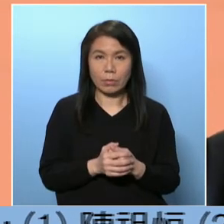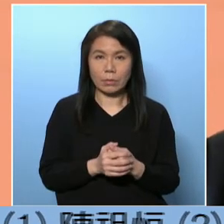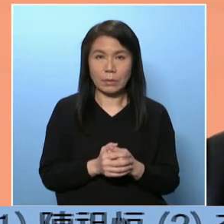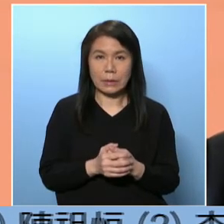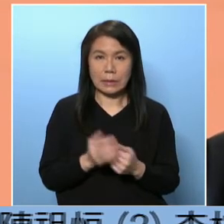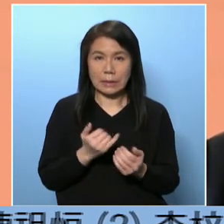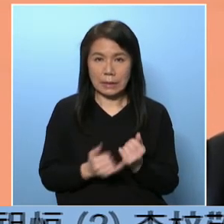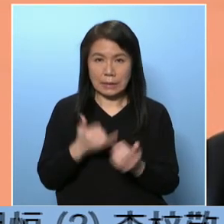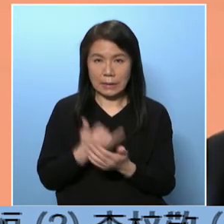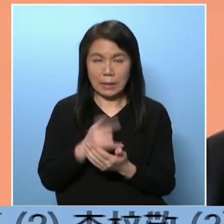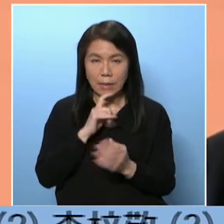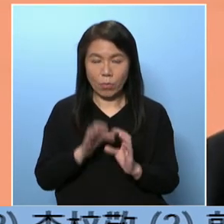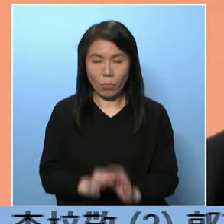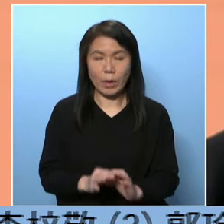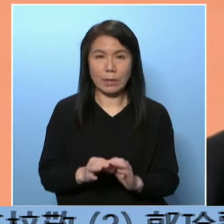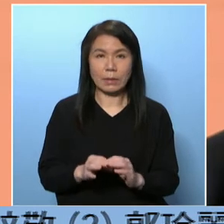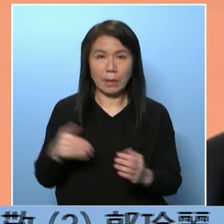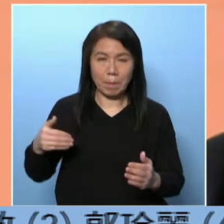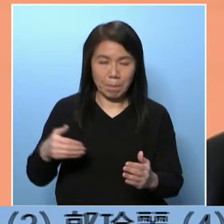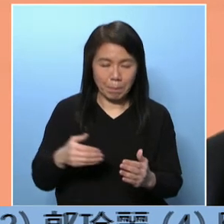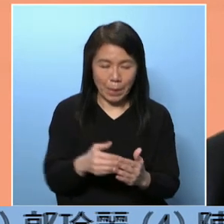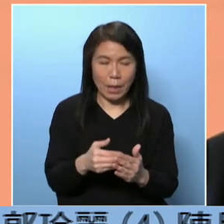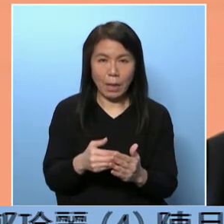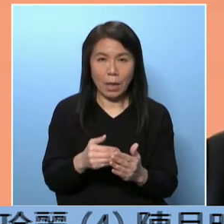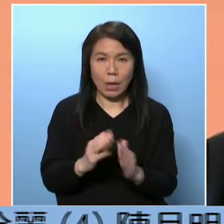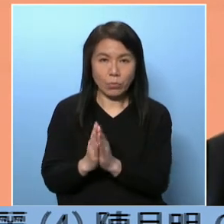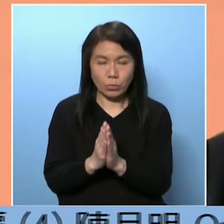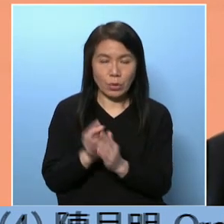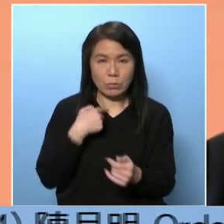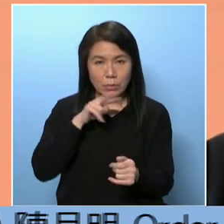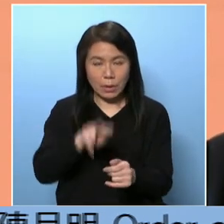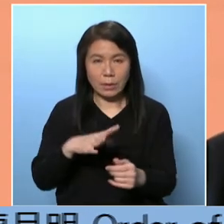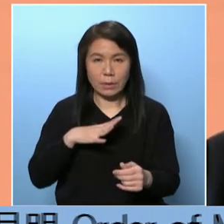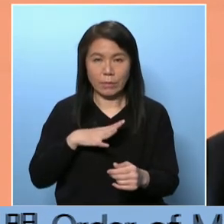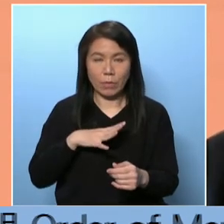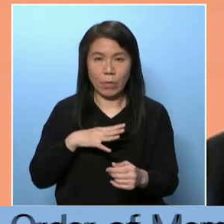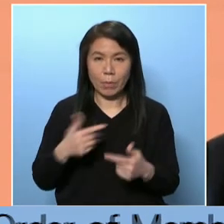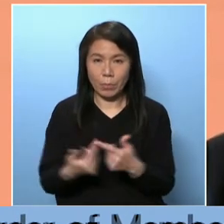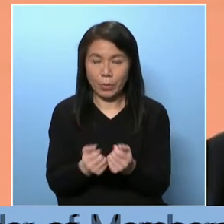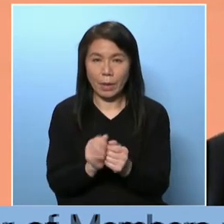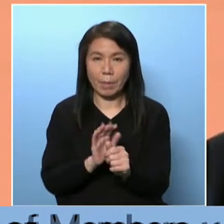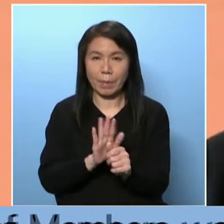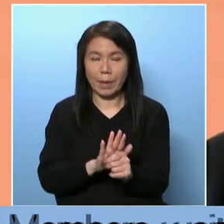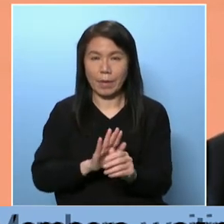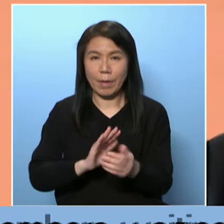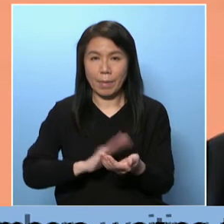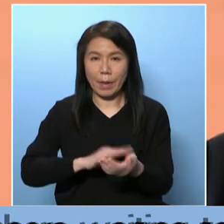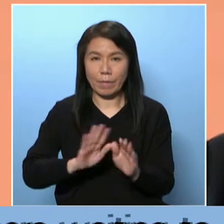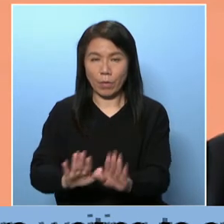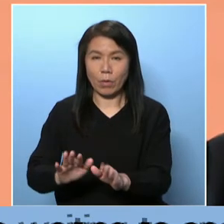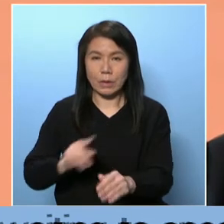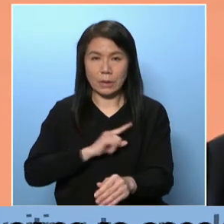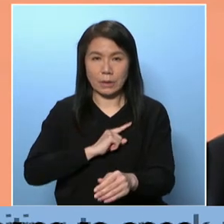So, it's now a very critical time for Hong Kong, and therefore, we should all work together to fight the